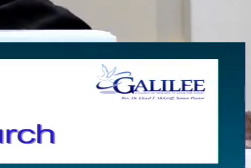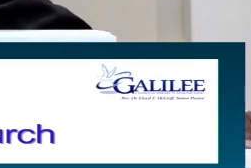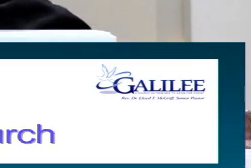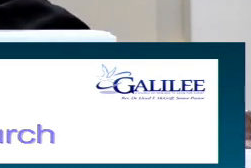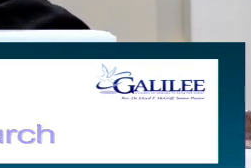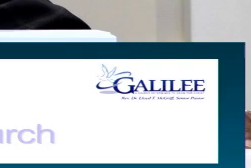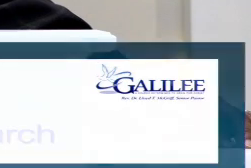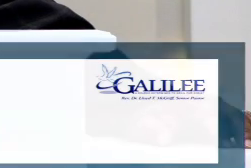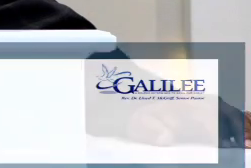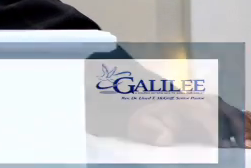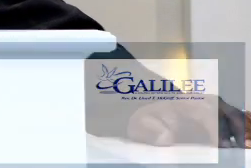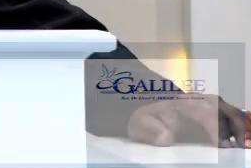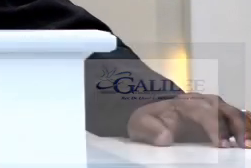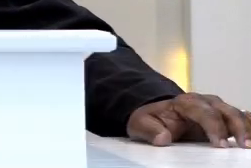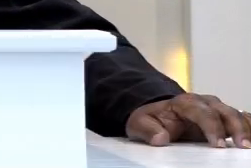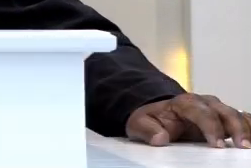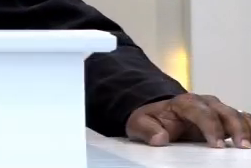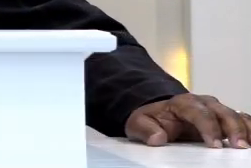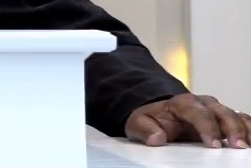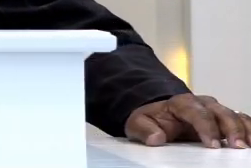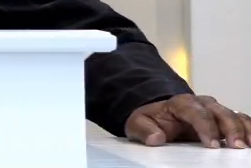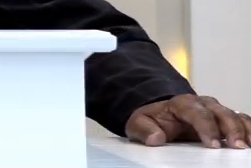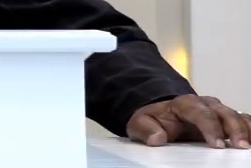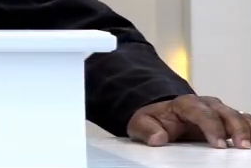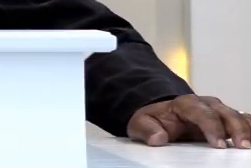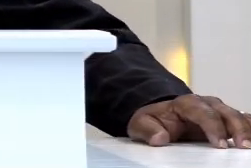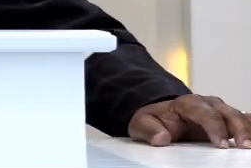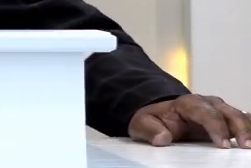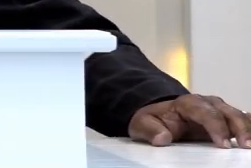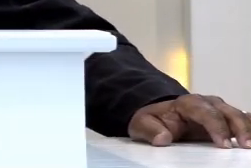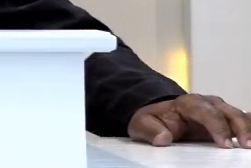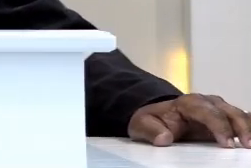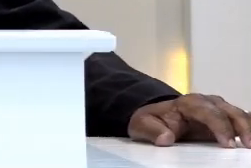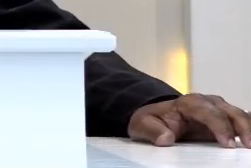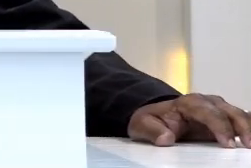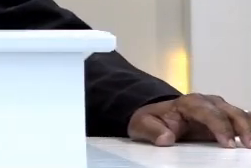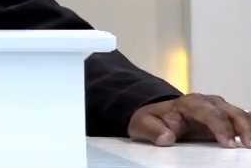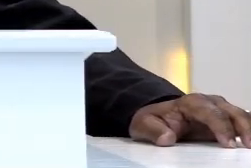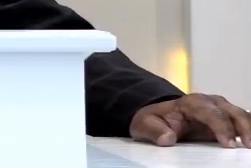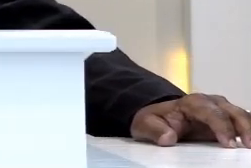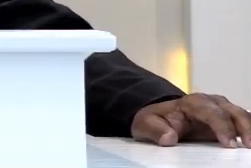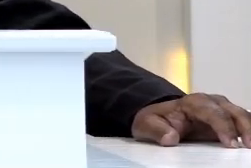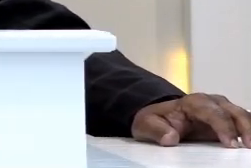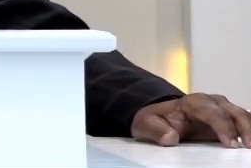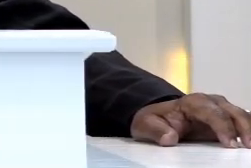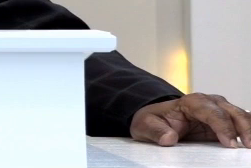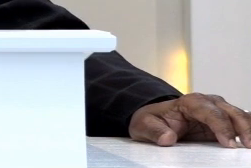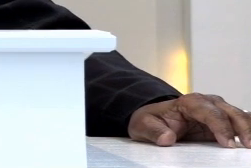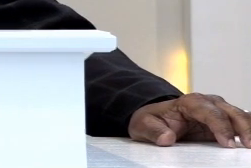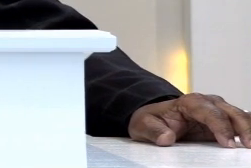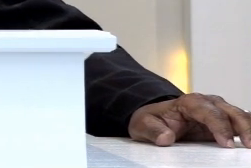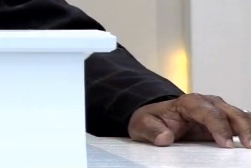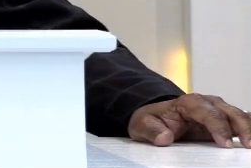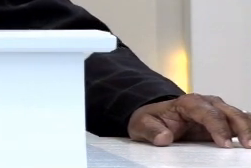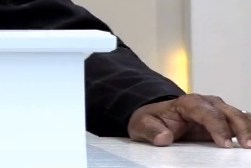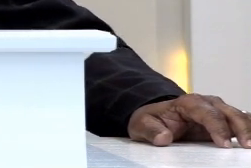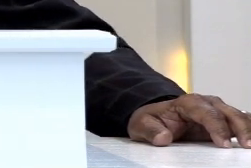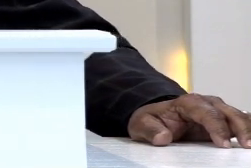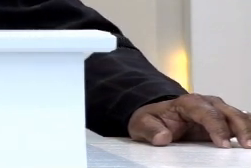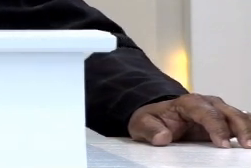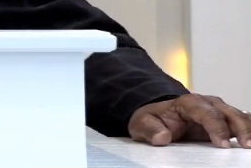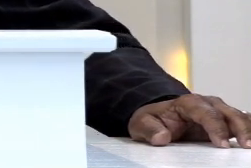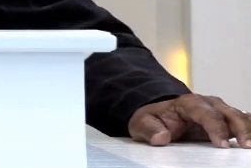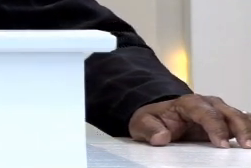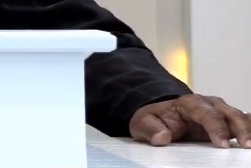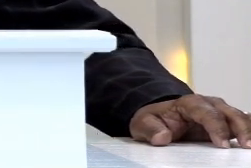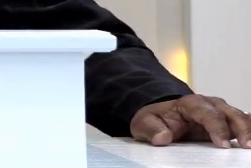Gracious Heavenly Father, we thank you for this another day, God, that you have allowed us to see. And God, because you woke us up this morning with breath in